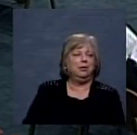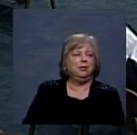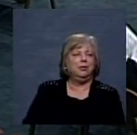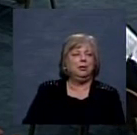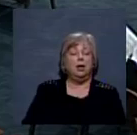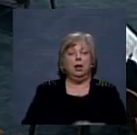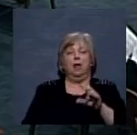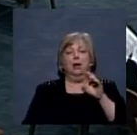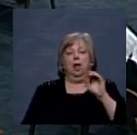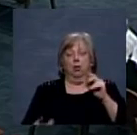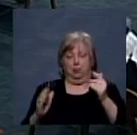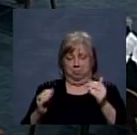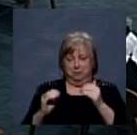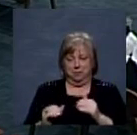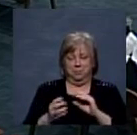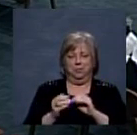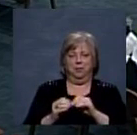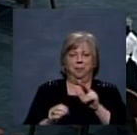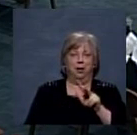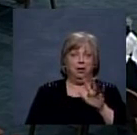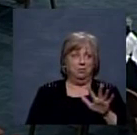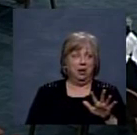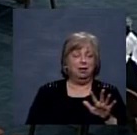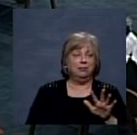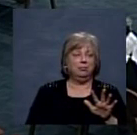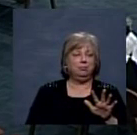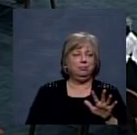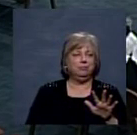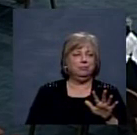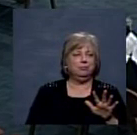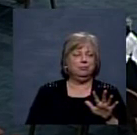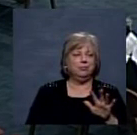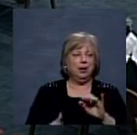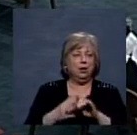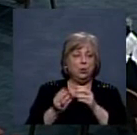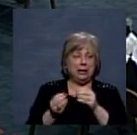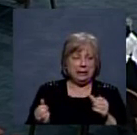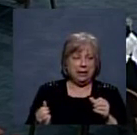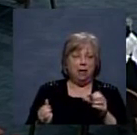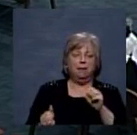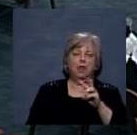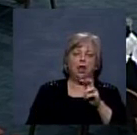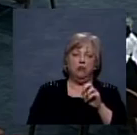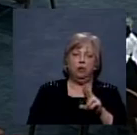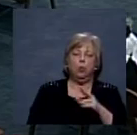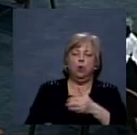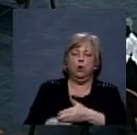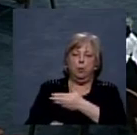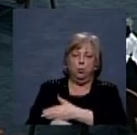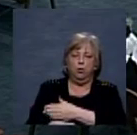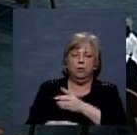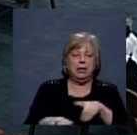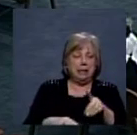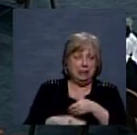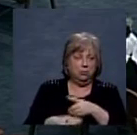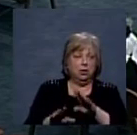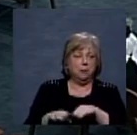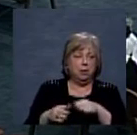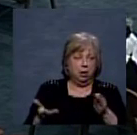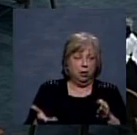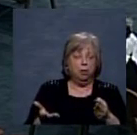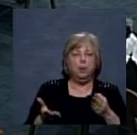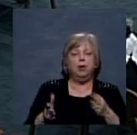Okay, we can move on to item 35, which is to dissolve a sewer improvement district. I'm going to go ahead and open up the public hearing. Ask for